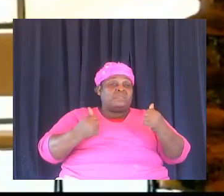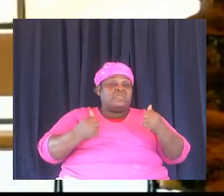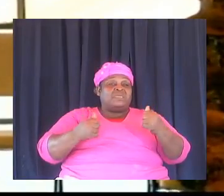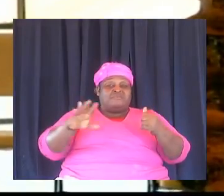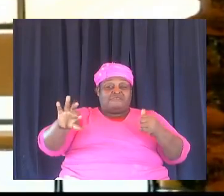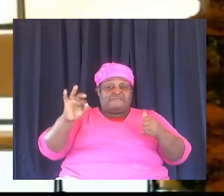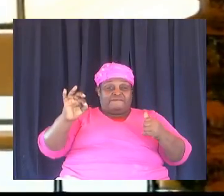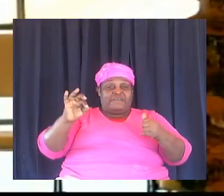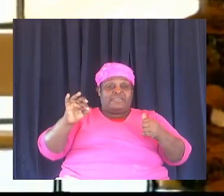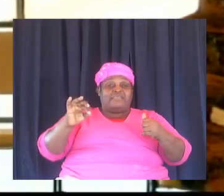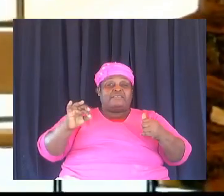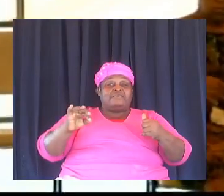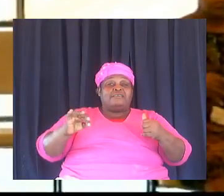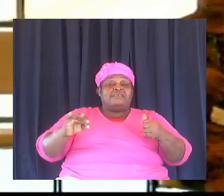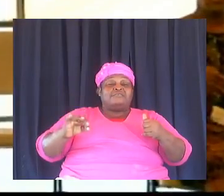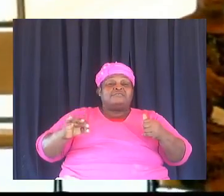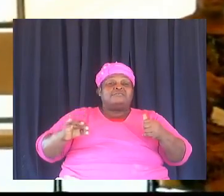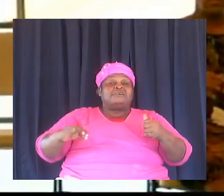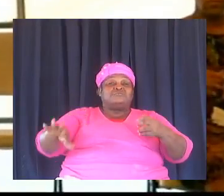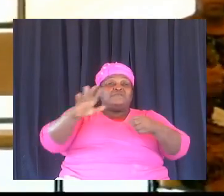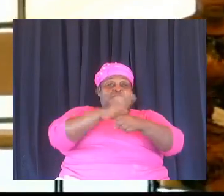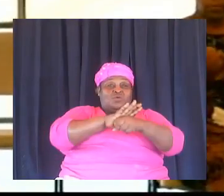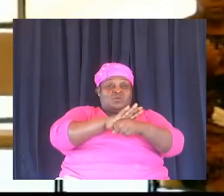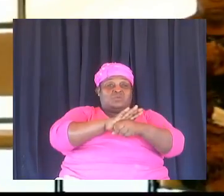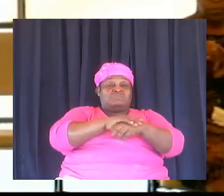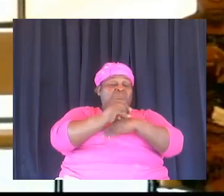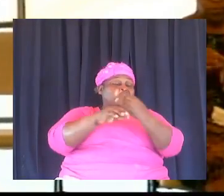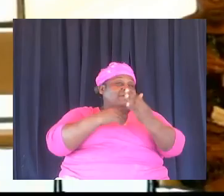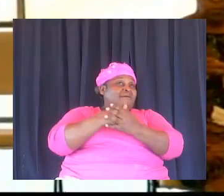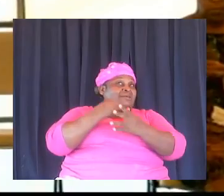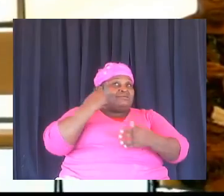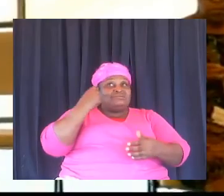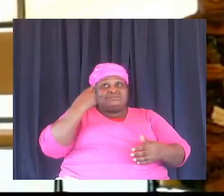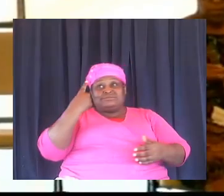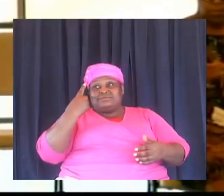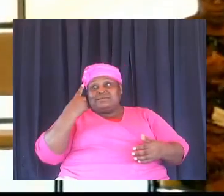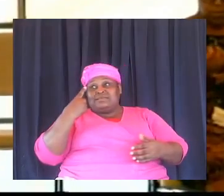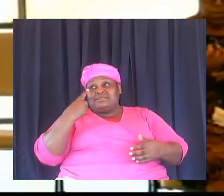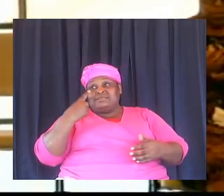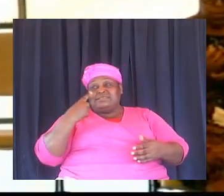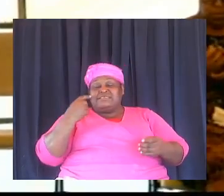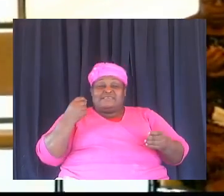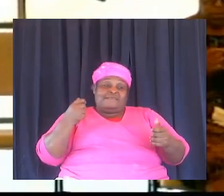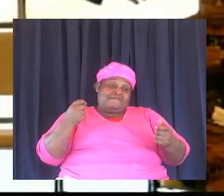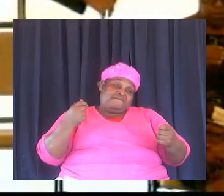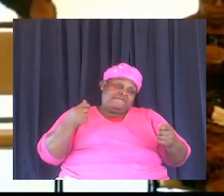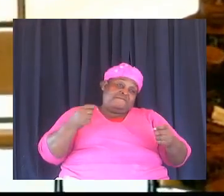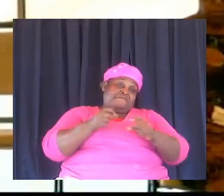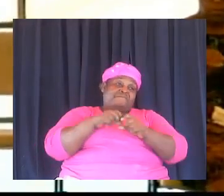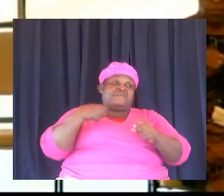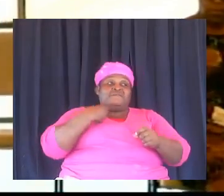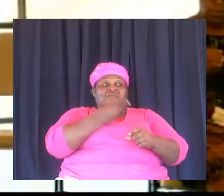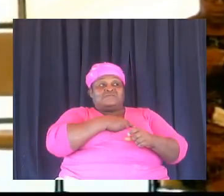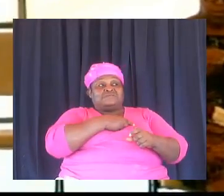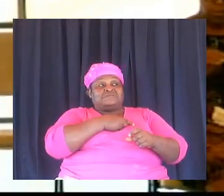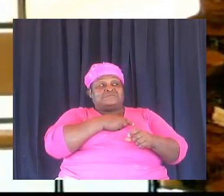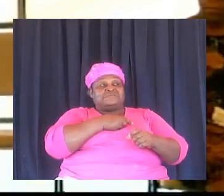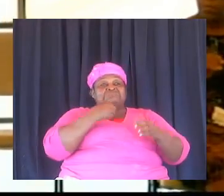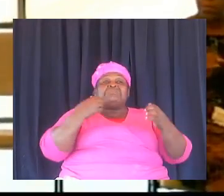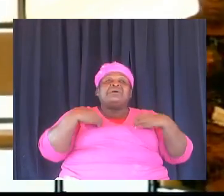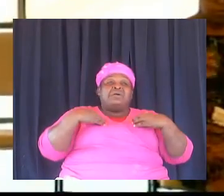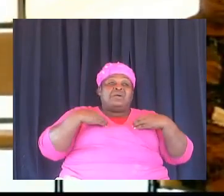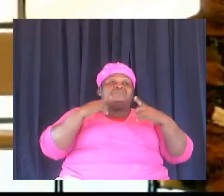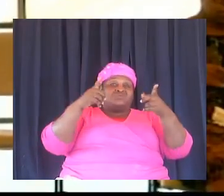going to be over, we all understand that if a few of us have to go back, and